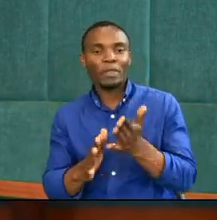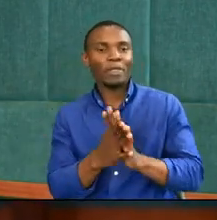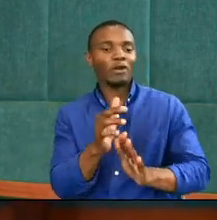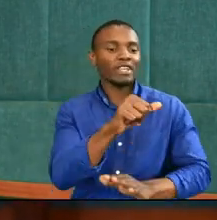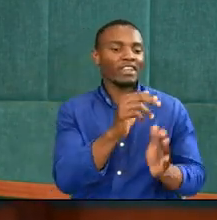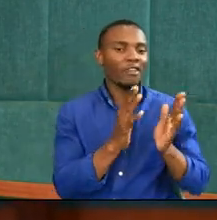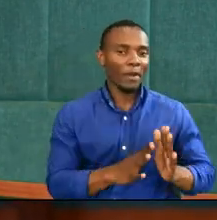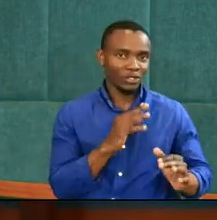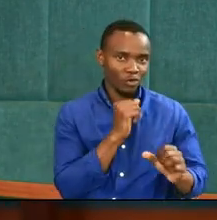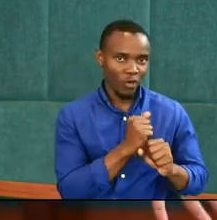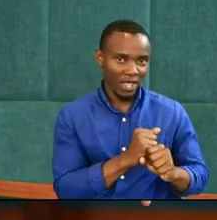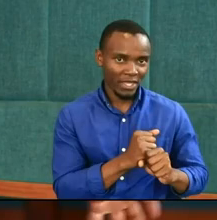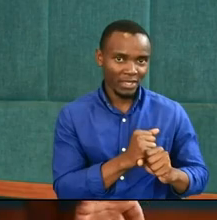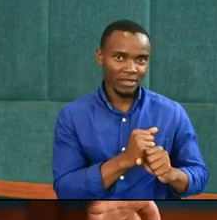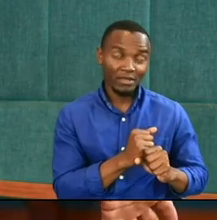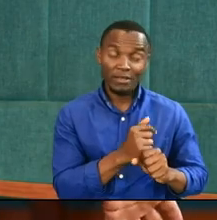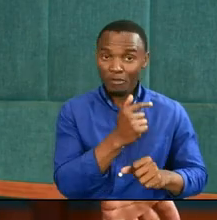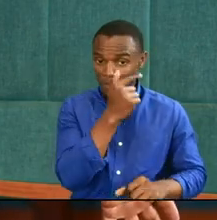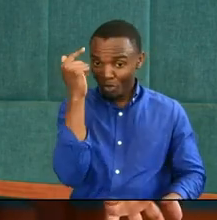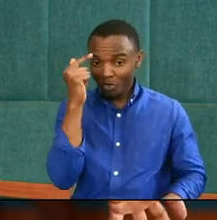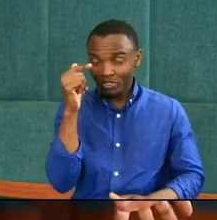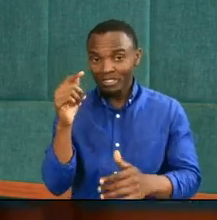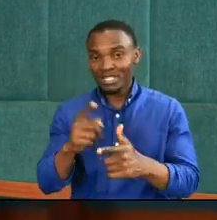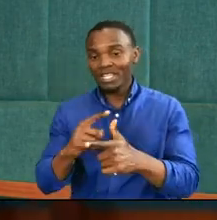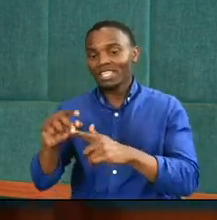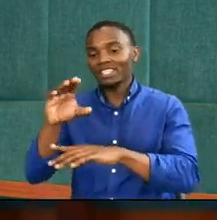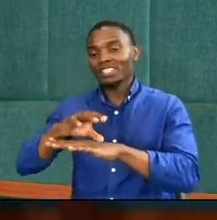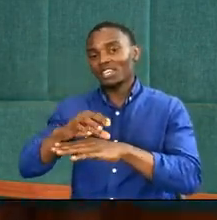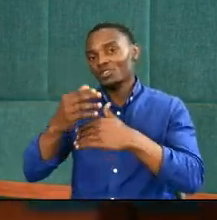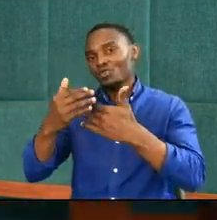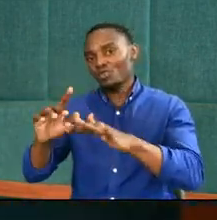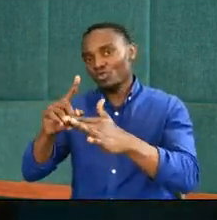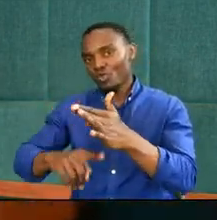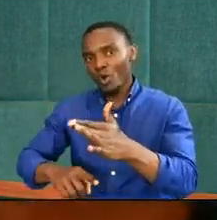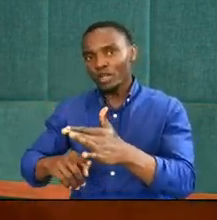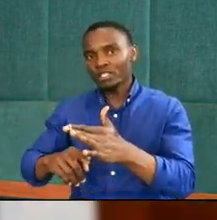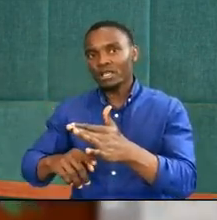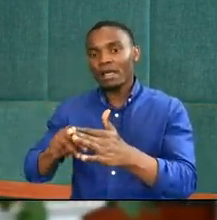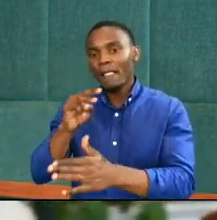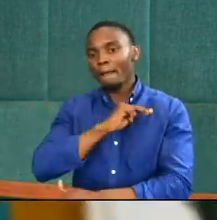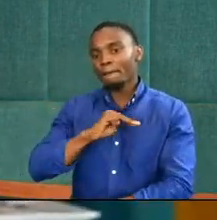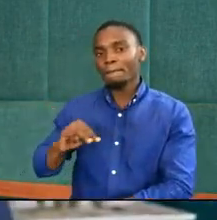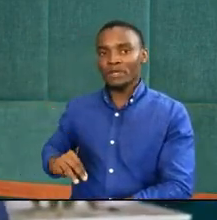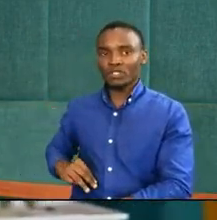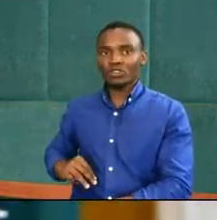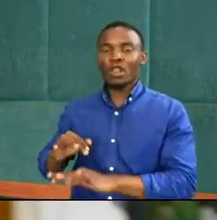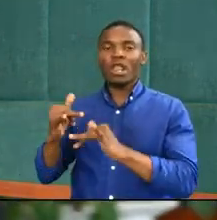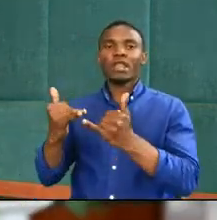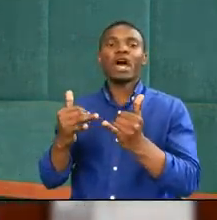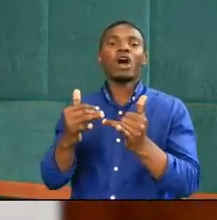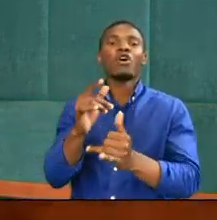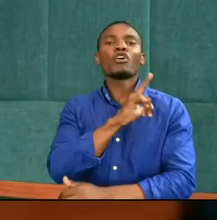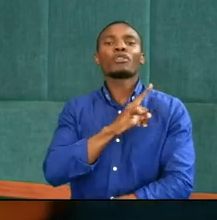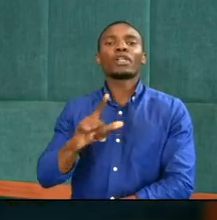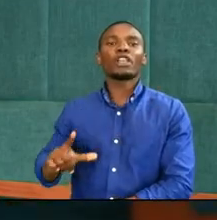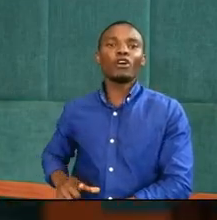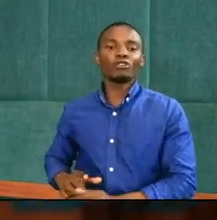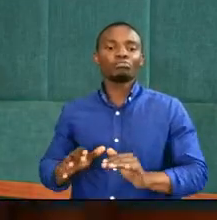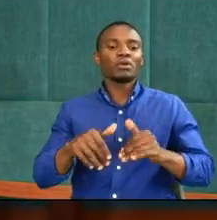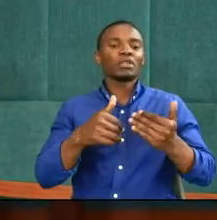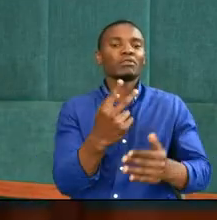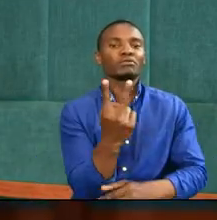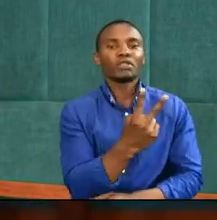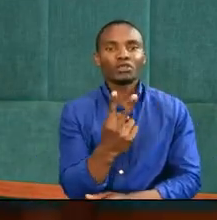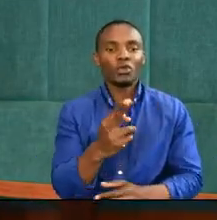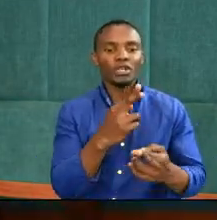Amen? Then the church will lose its mission. So the Lord appropriately assigned the two of them together to